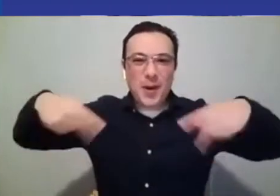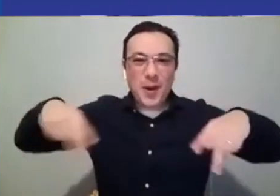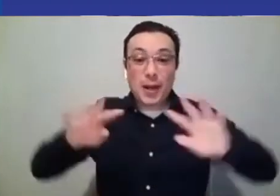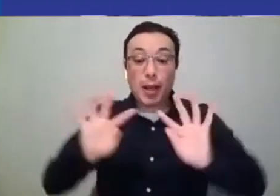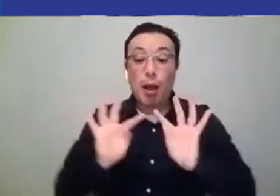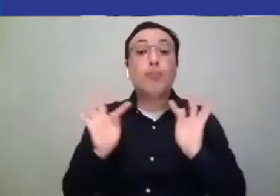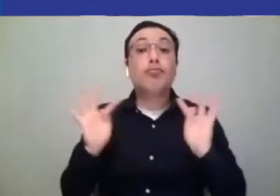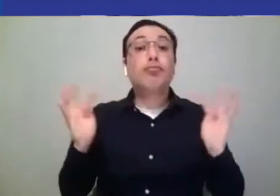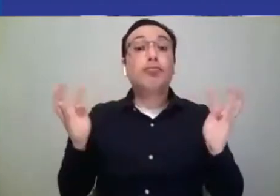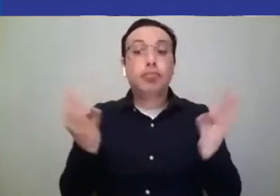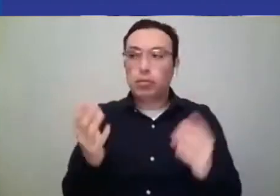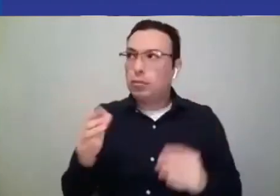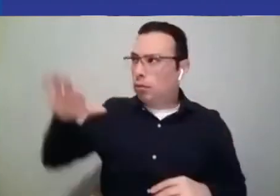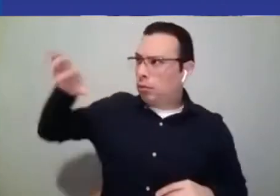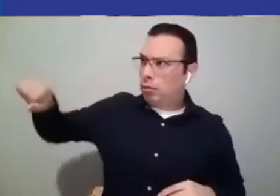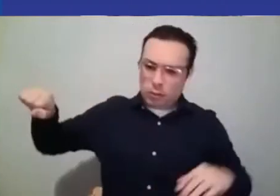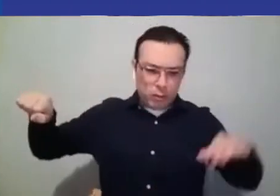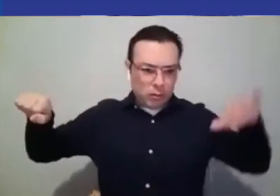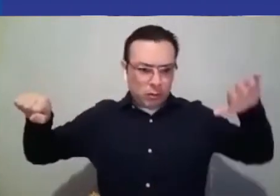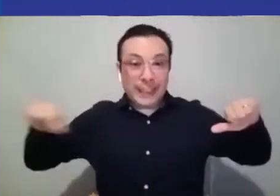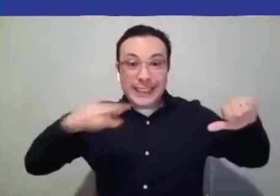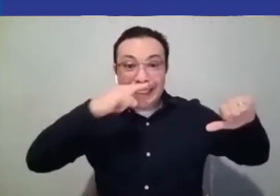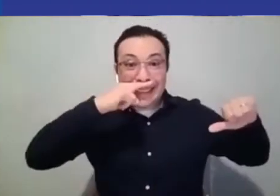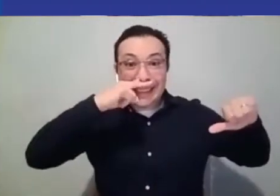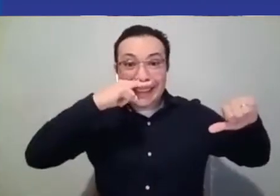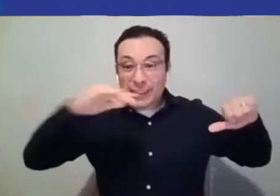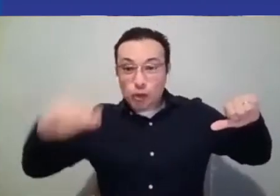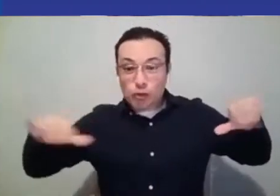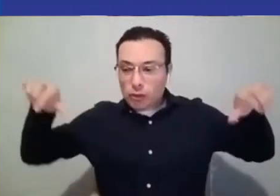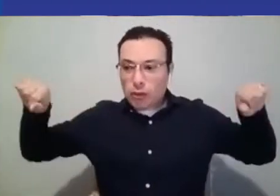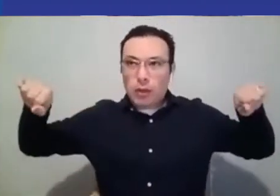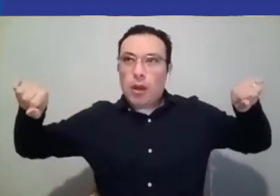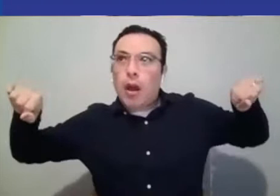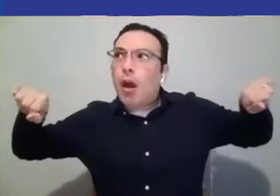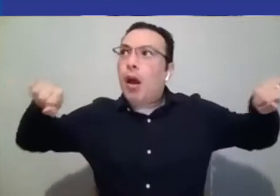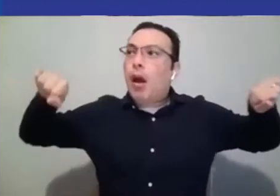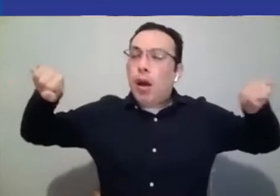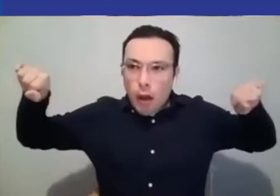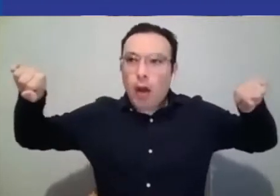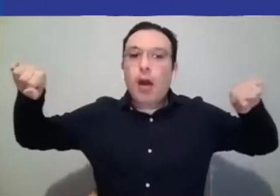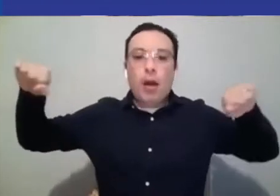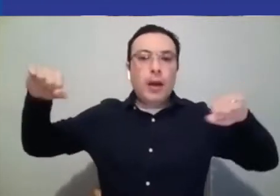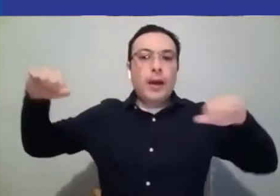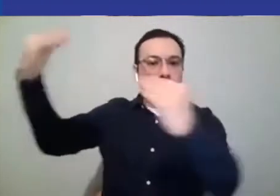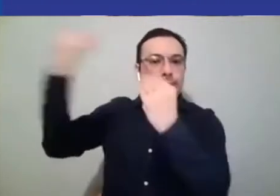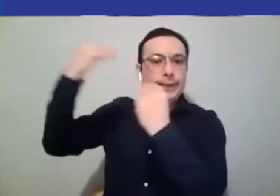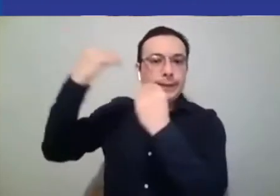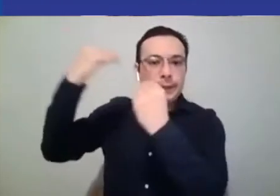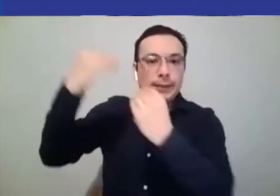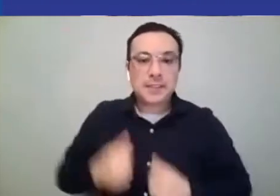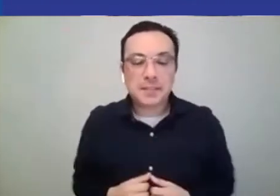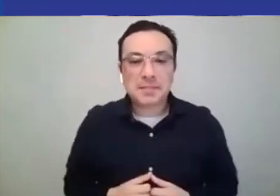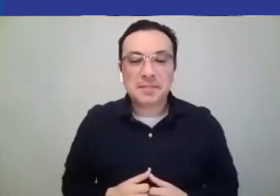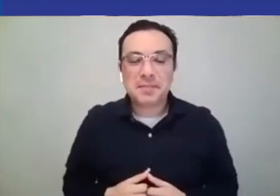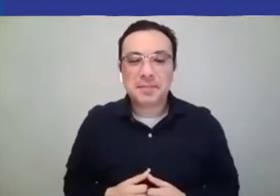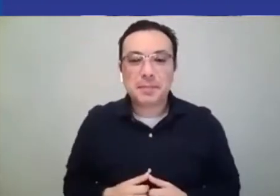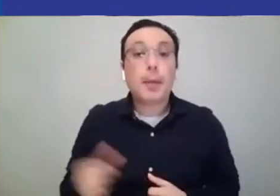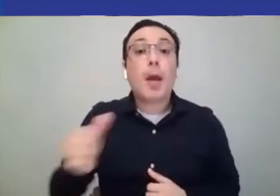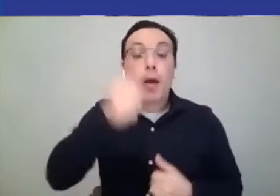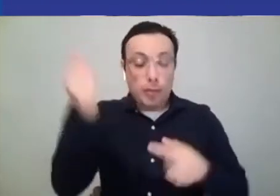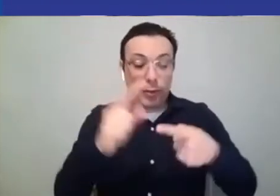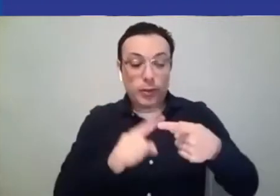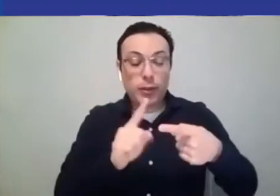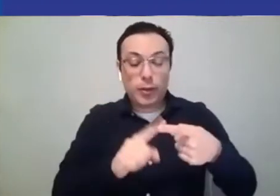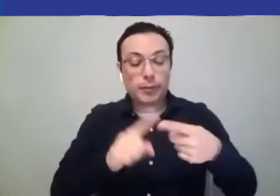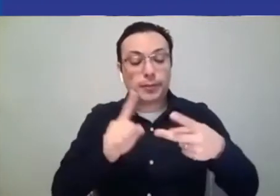the older generations and learning it on the spot. Another way to look at it is if it's participatory.